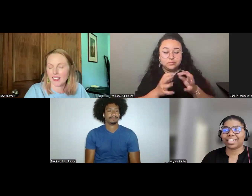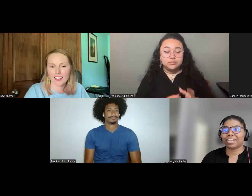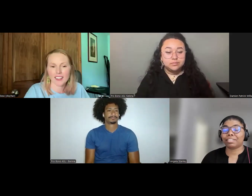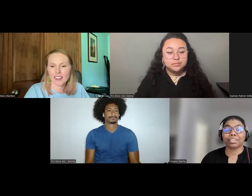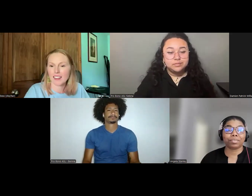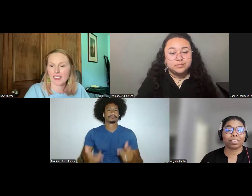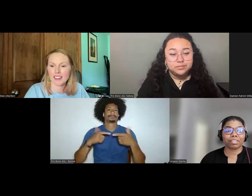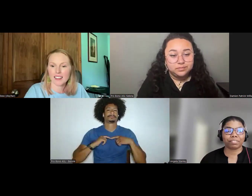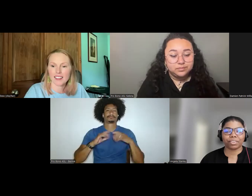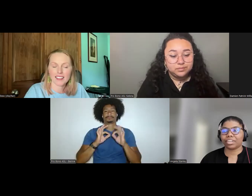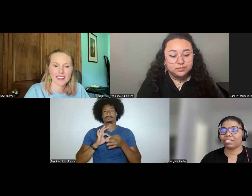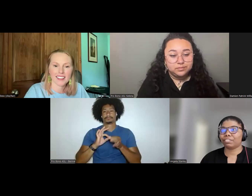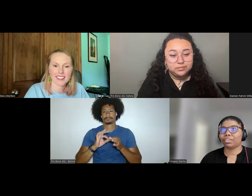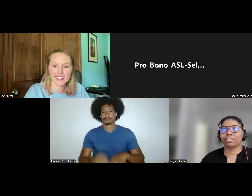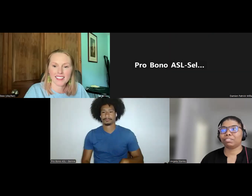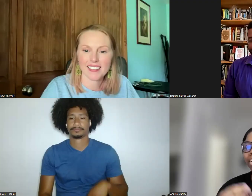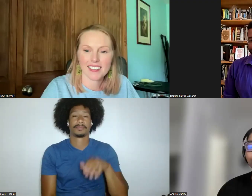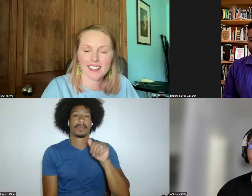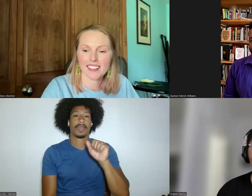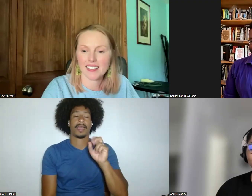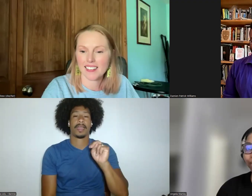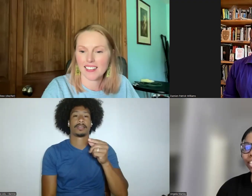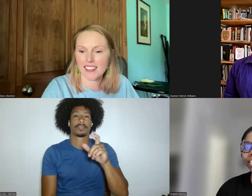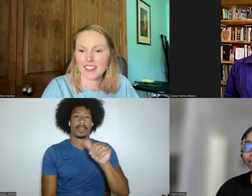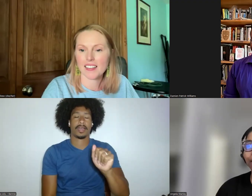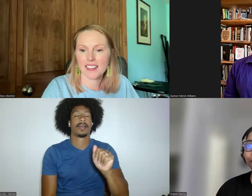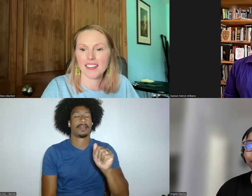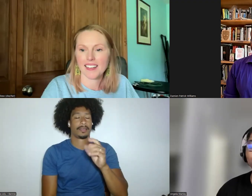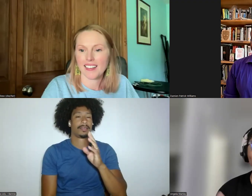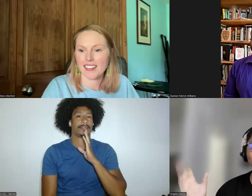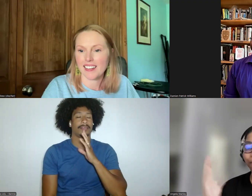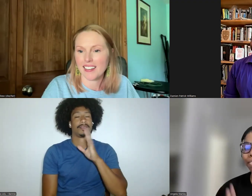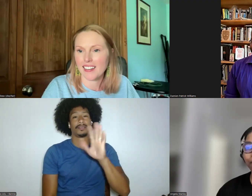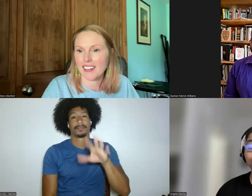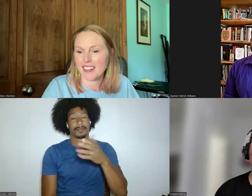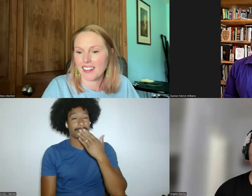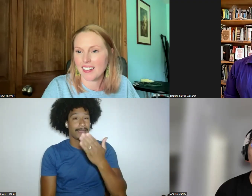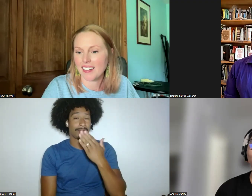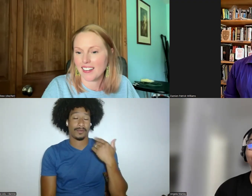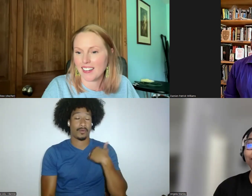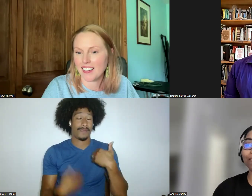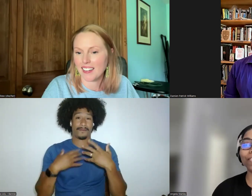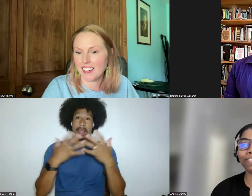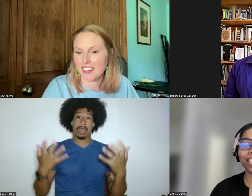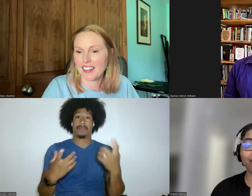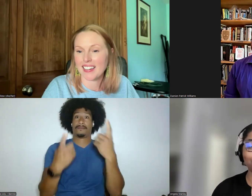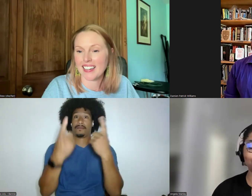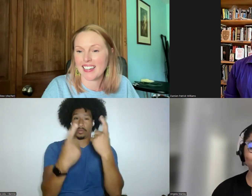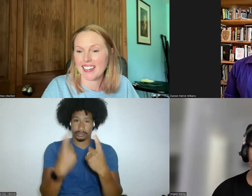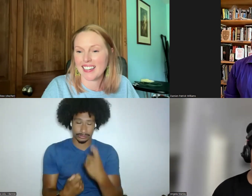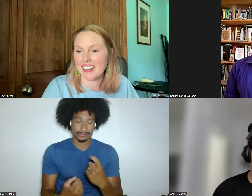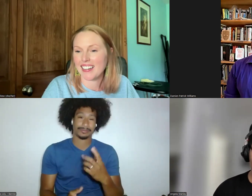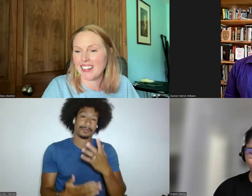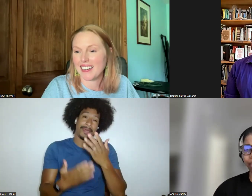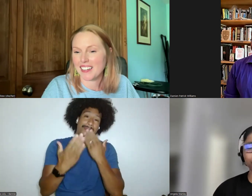Amazing. Thank you all we've got a lot of questions. And so thank you for answering the ones that we were able to get